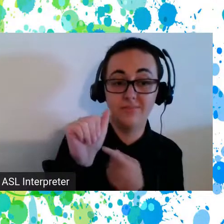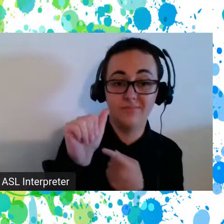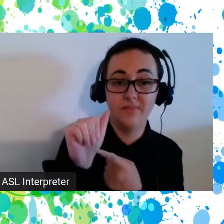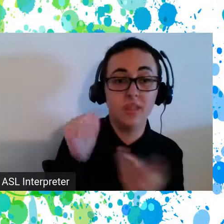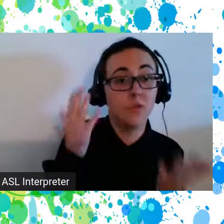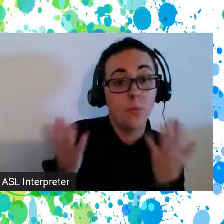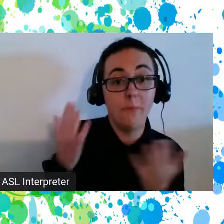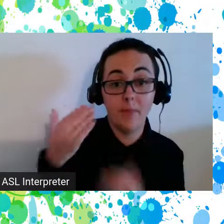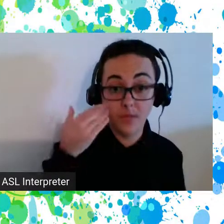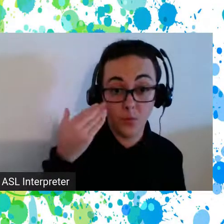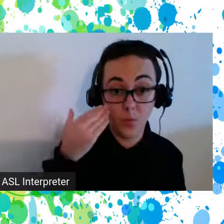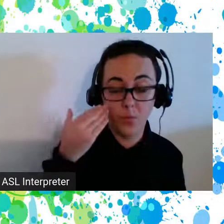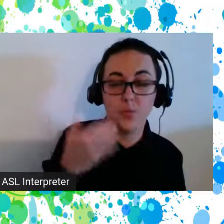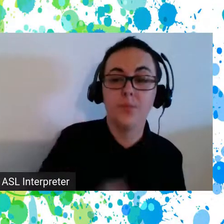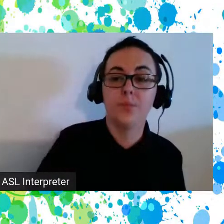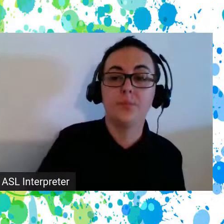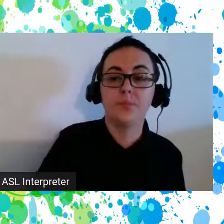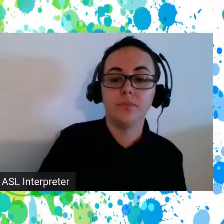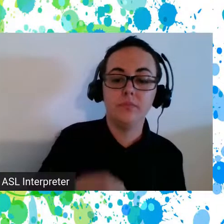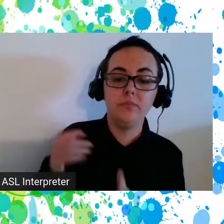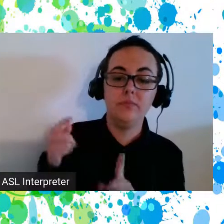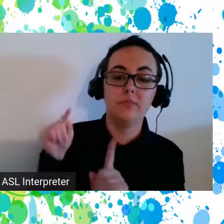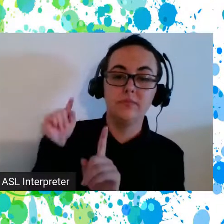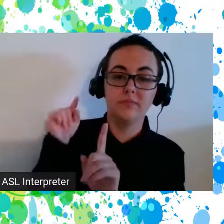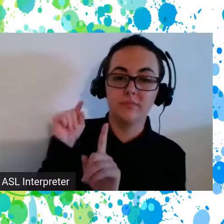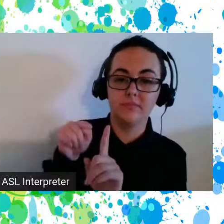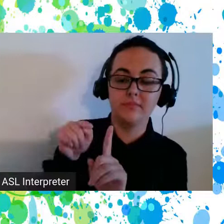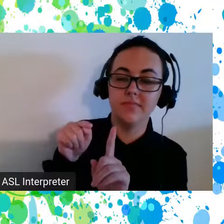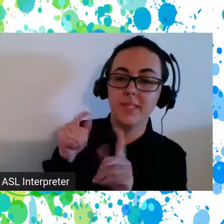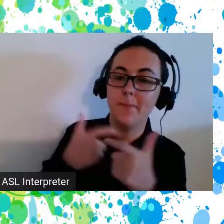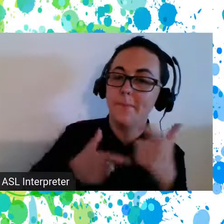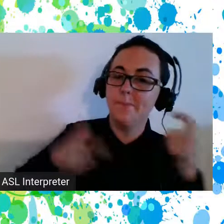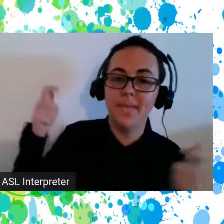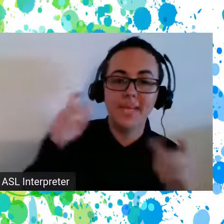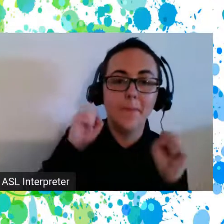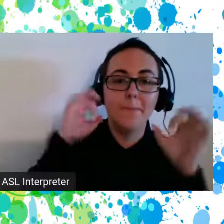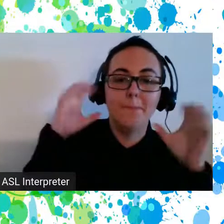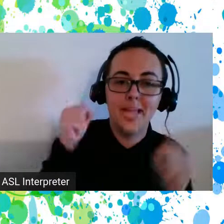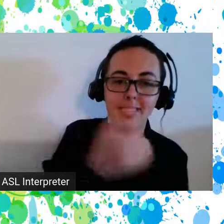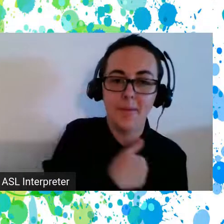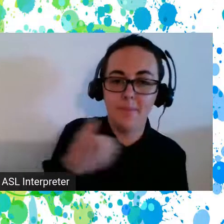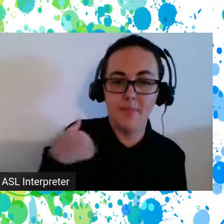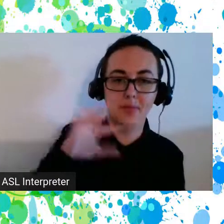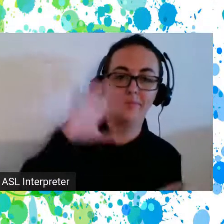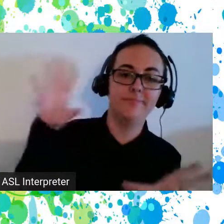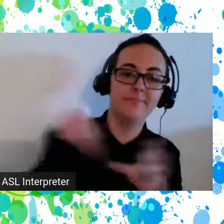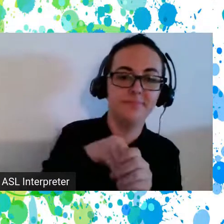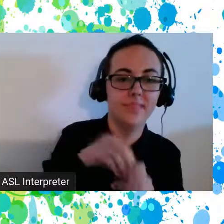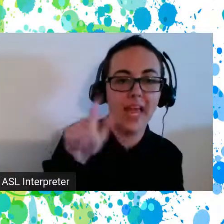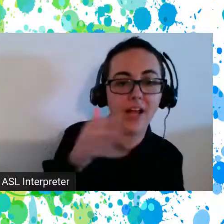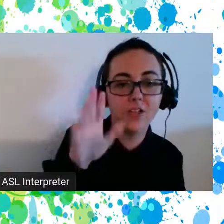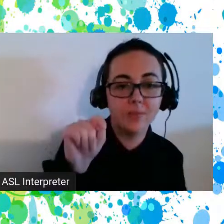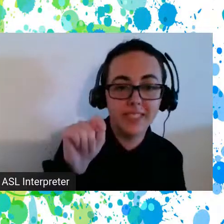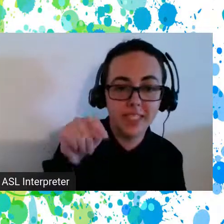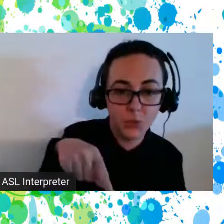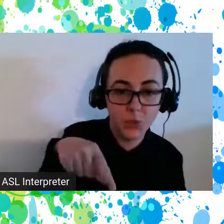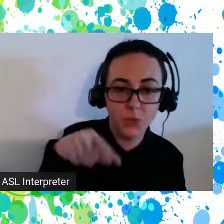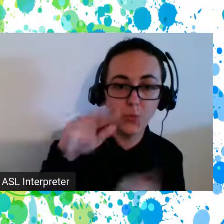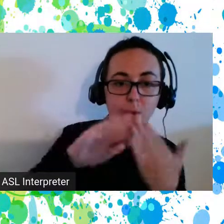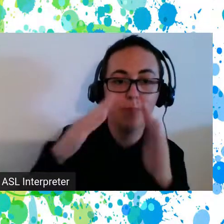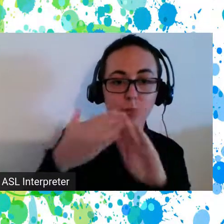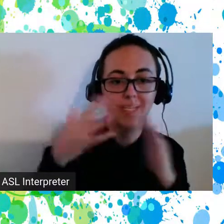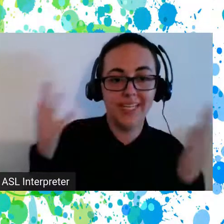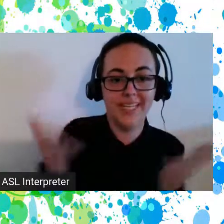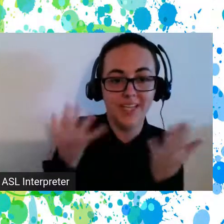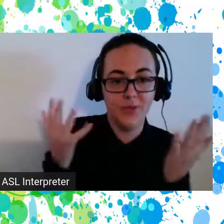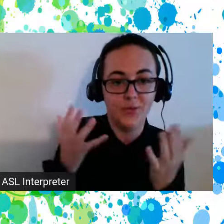is a huge, amazing member of the LGBTQ community here in San Diego, has been